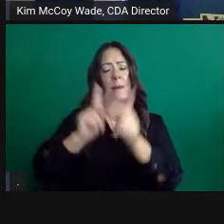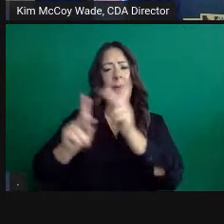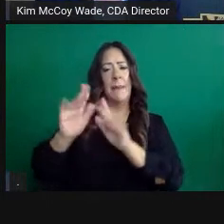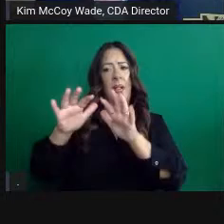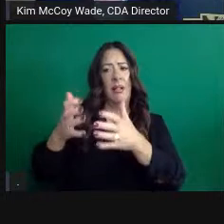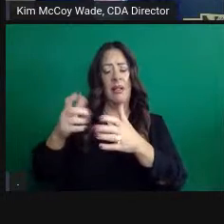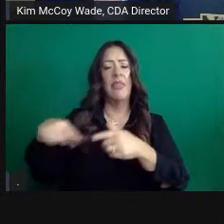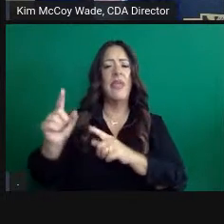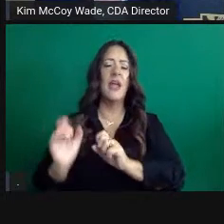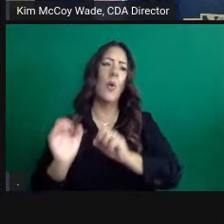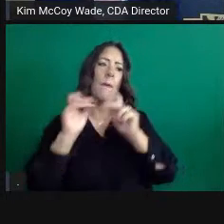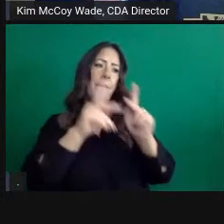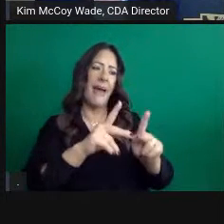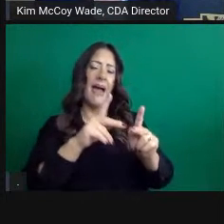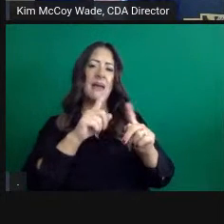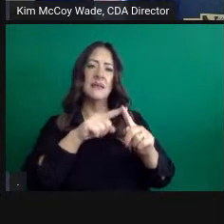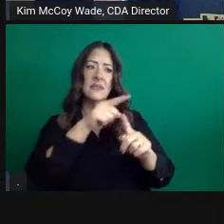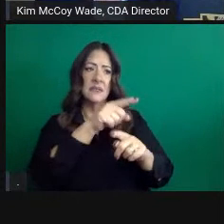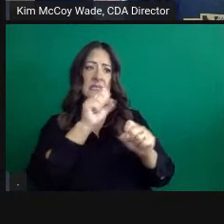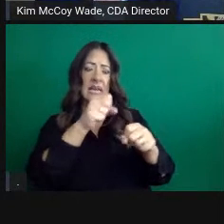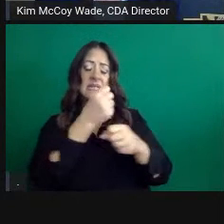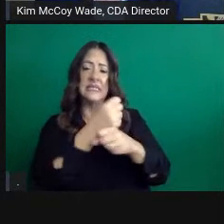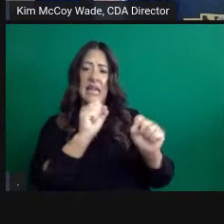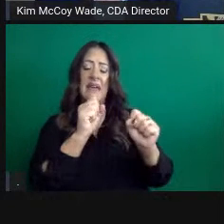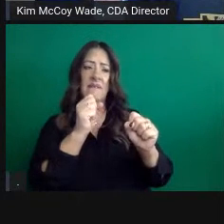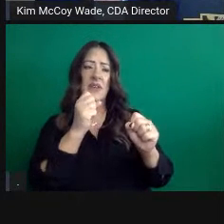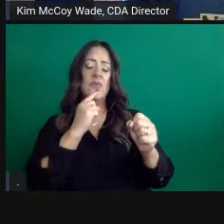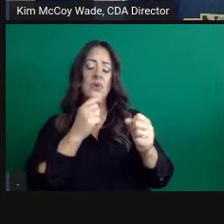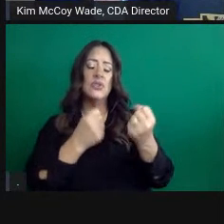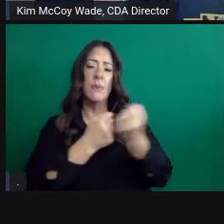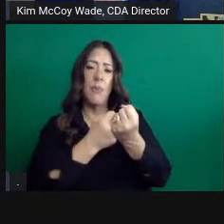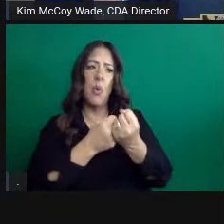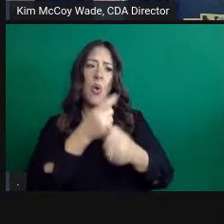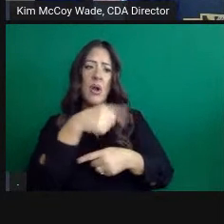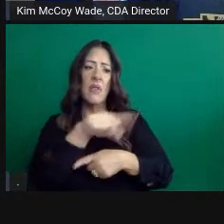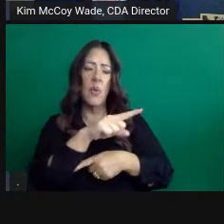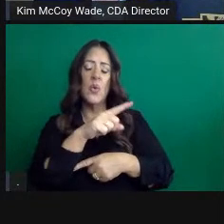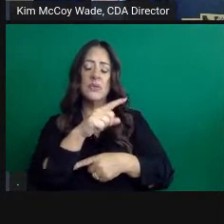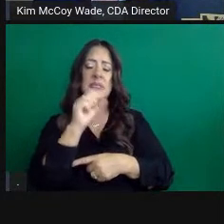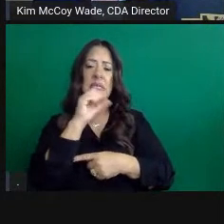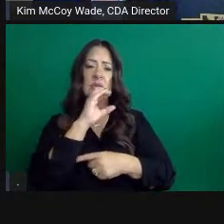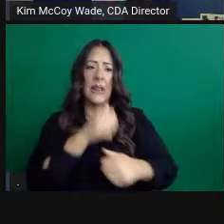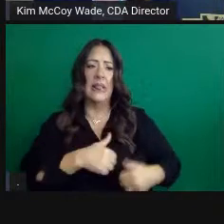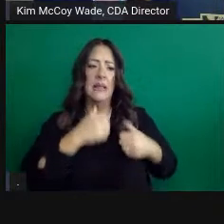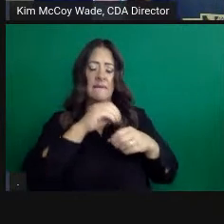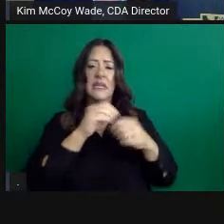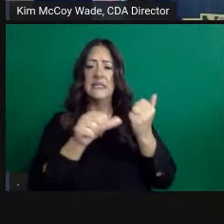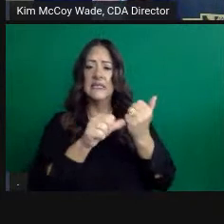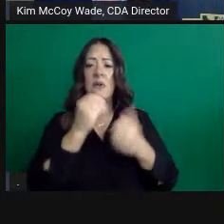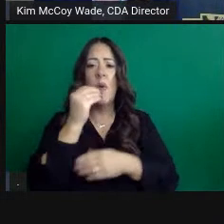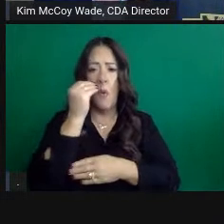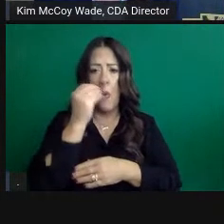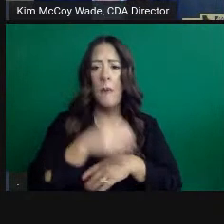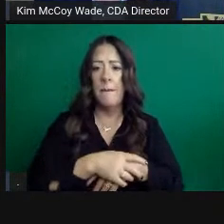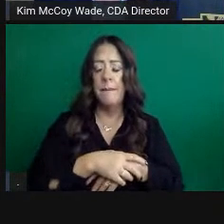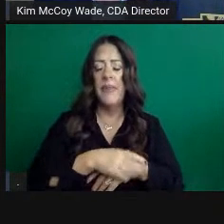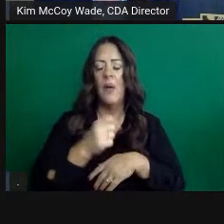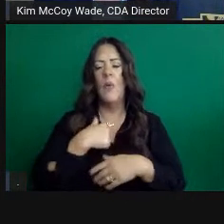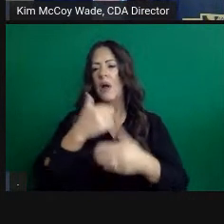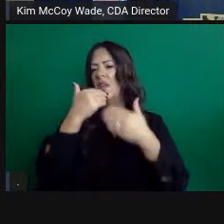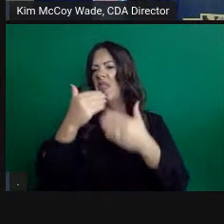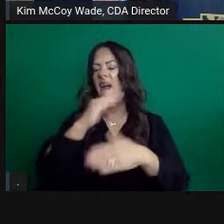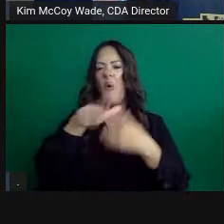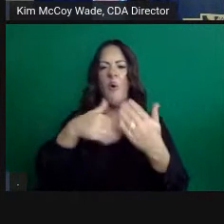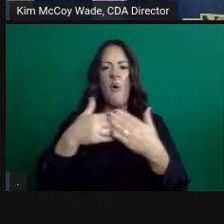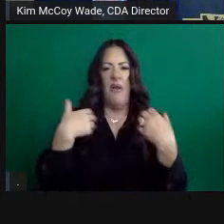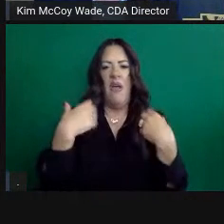to facilities safely and are there for residents' rights and to help with those connections. And I just have to thank all of the frontline healthcare